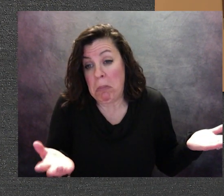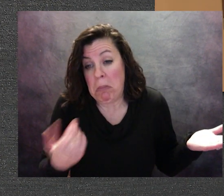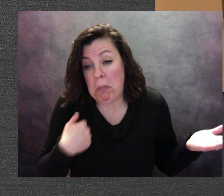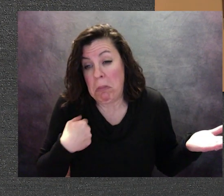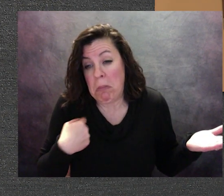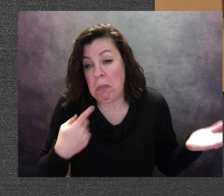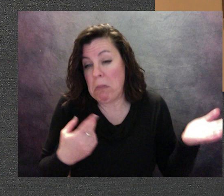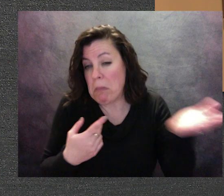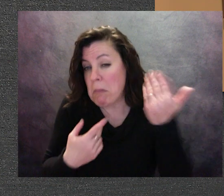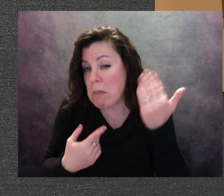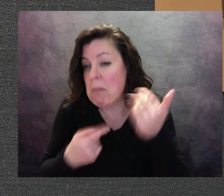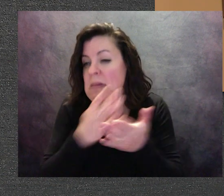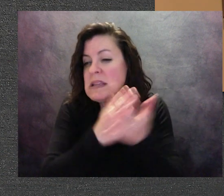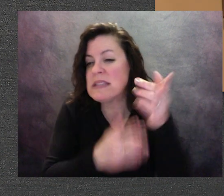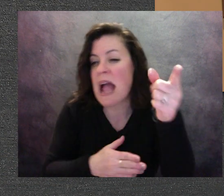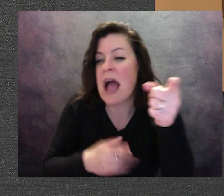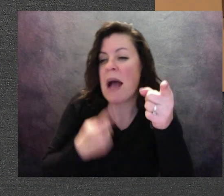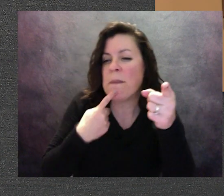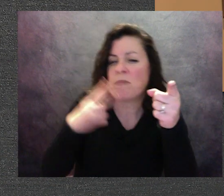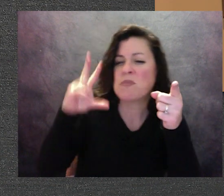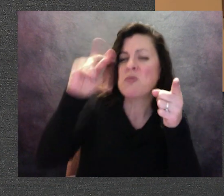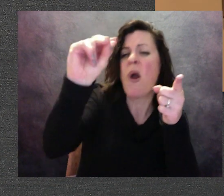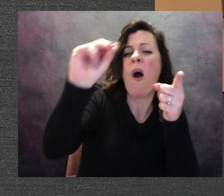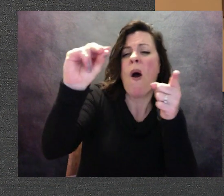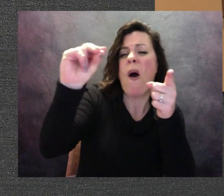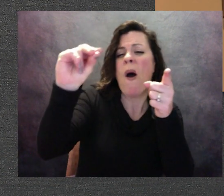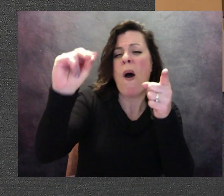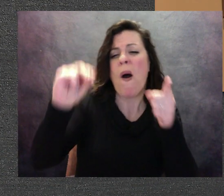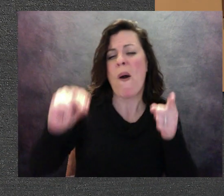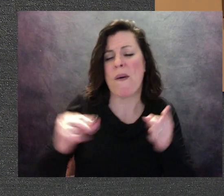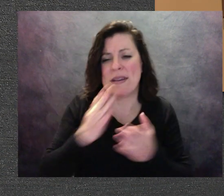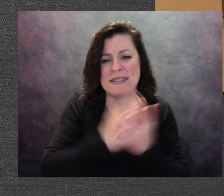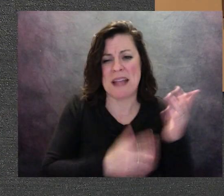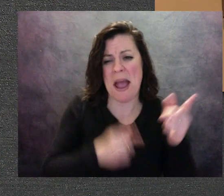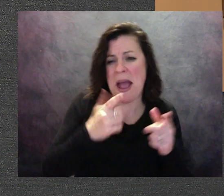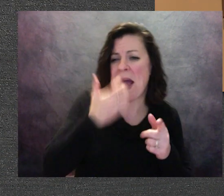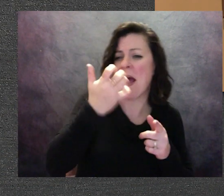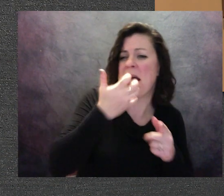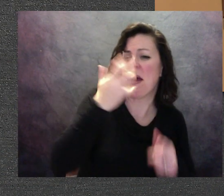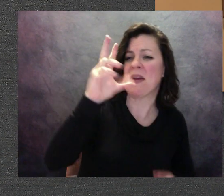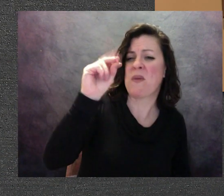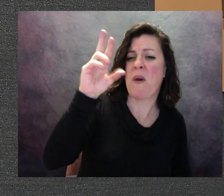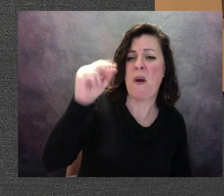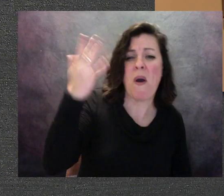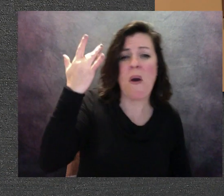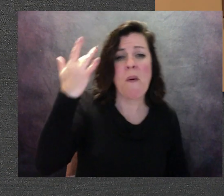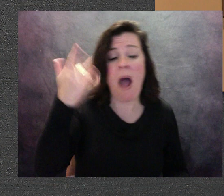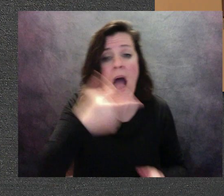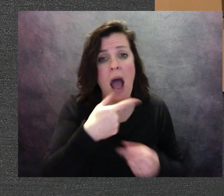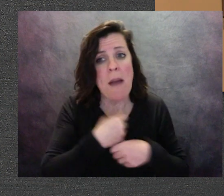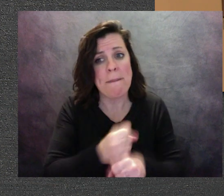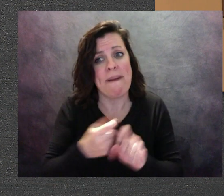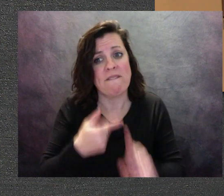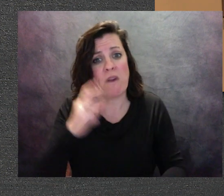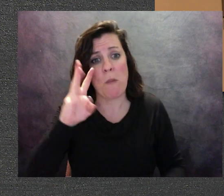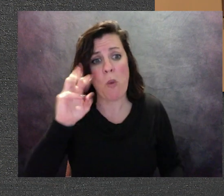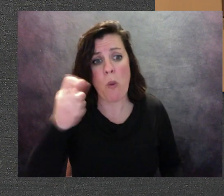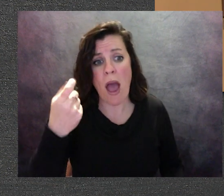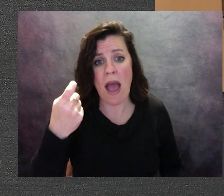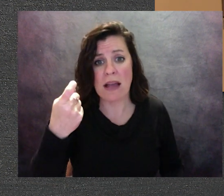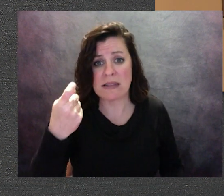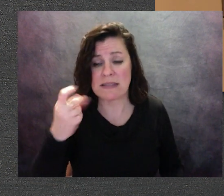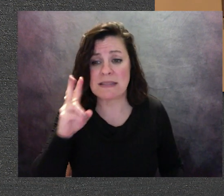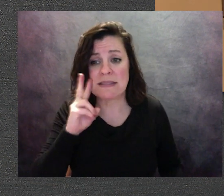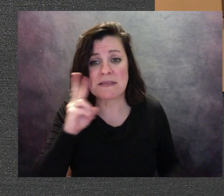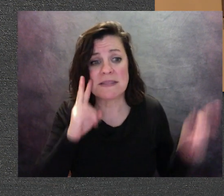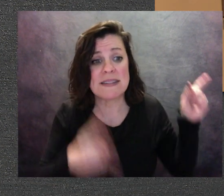Okay, I'm hearing some of you yelling out, no, it's made of wax. Let's see.